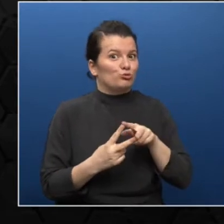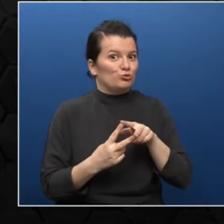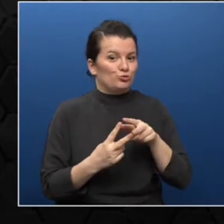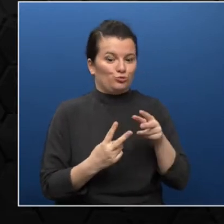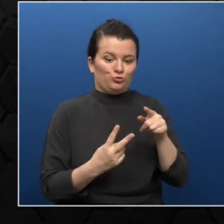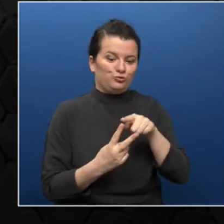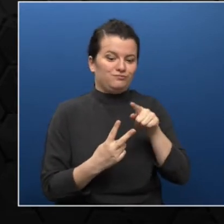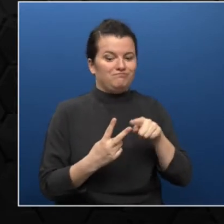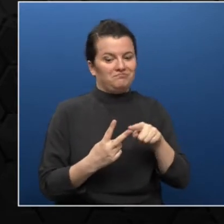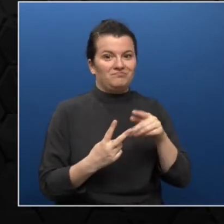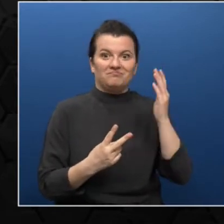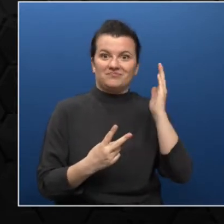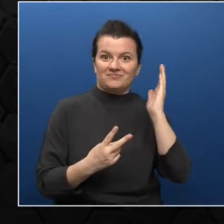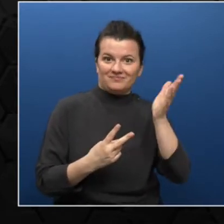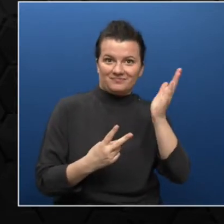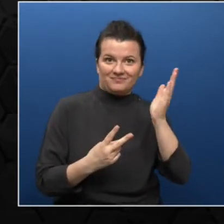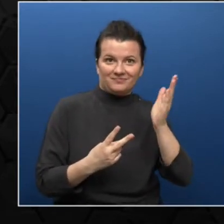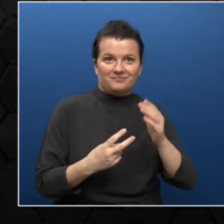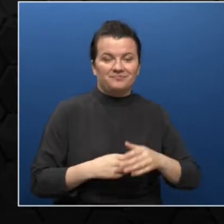about